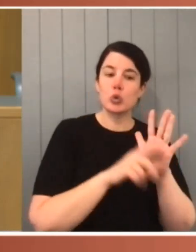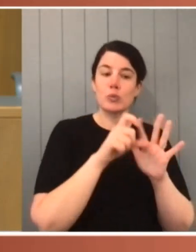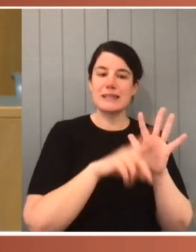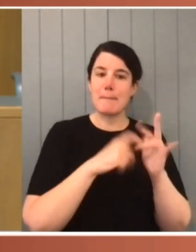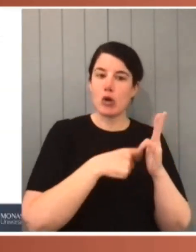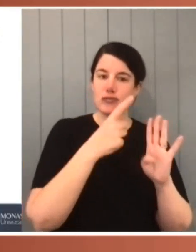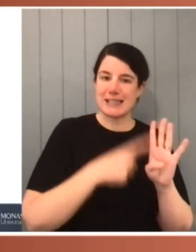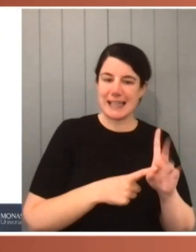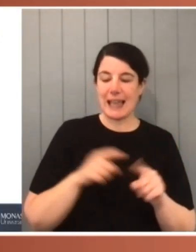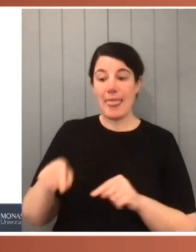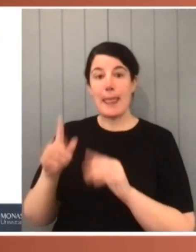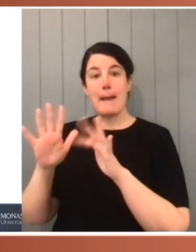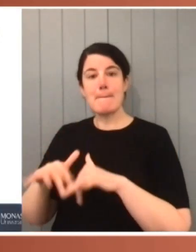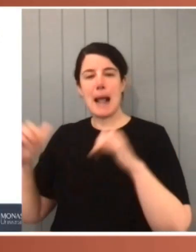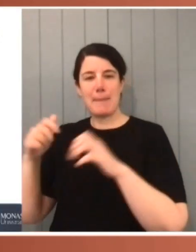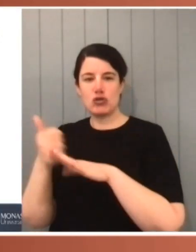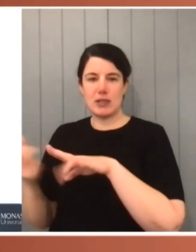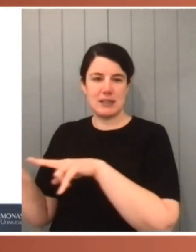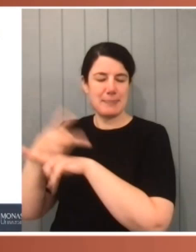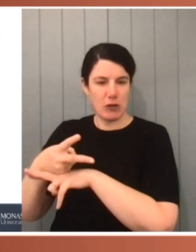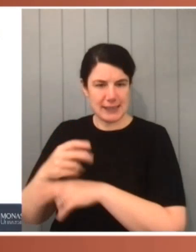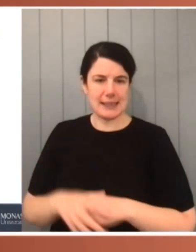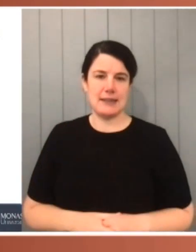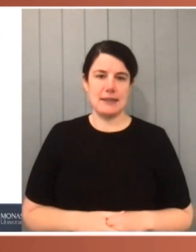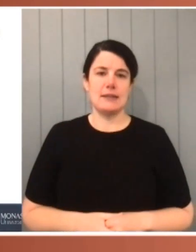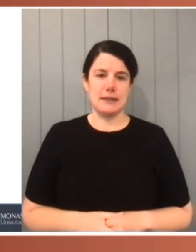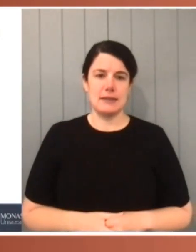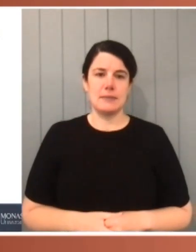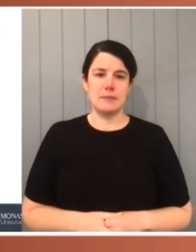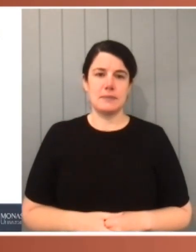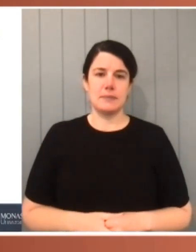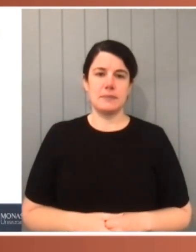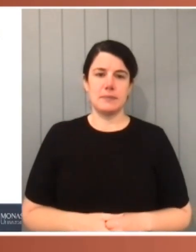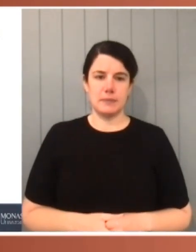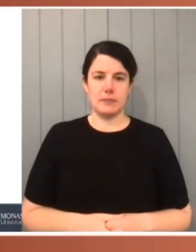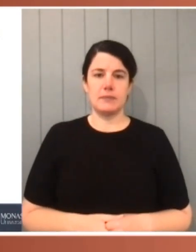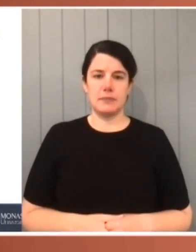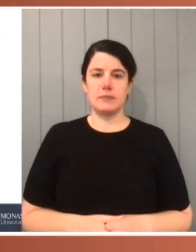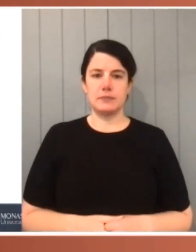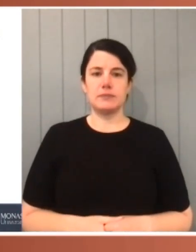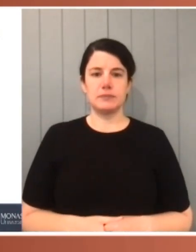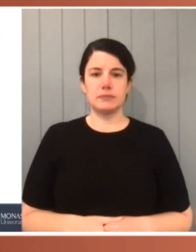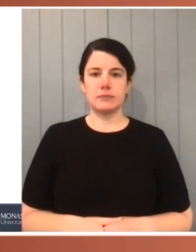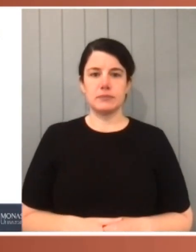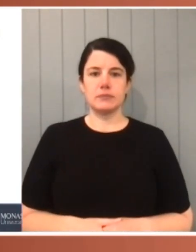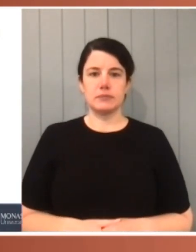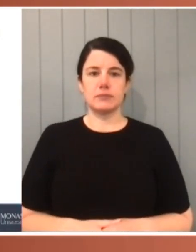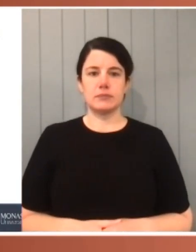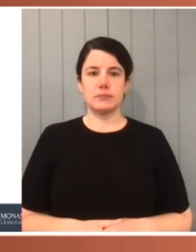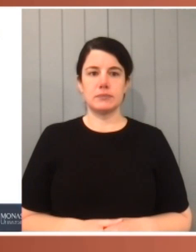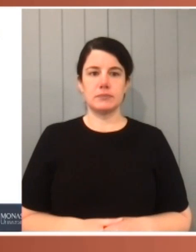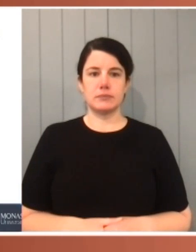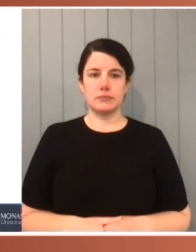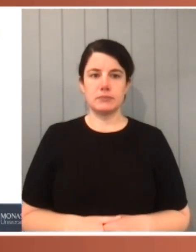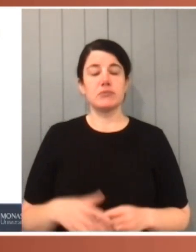parliamentary supremacy regimes or democracies on the other hand. So constitutional democracies are countries like the US,